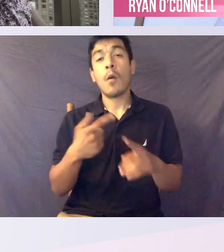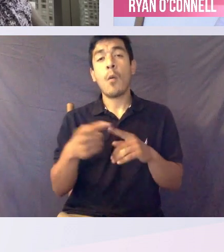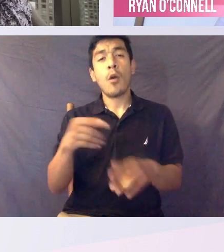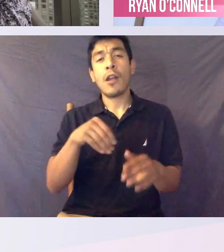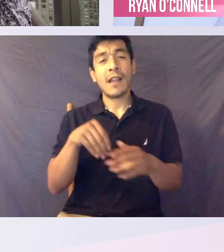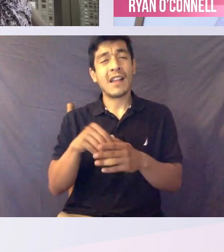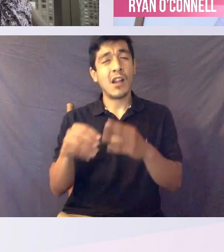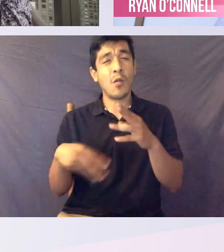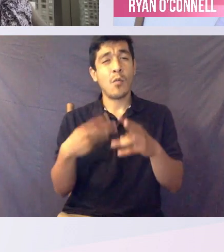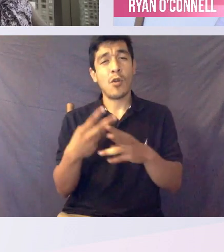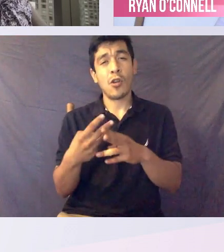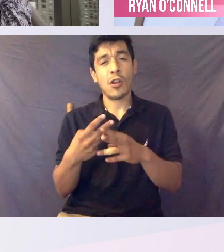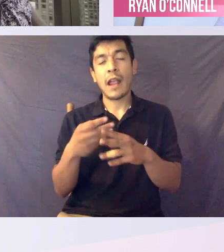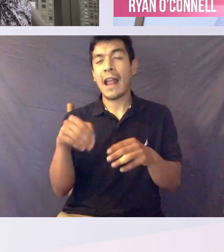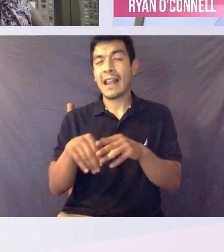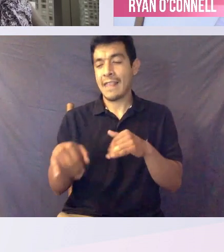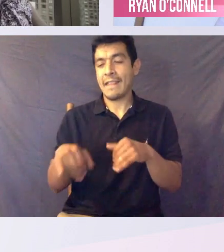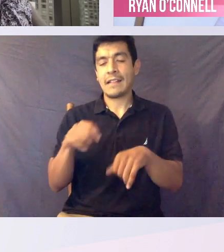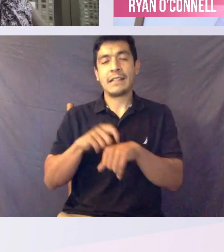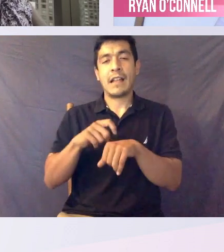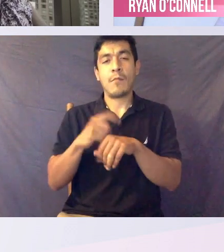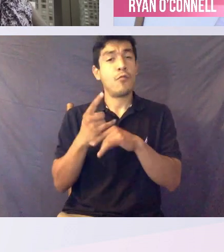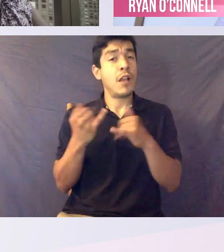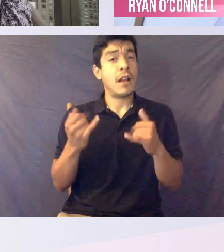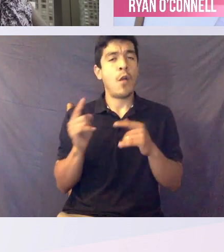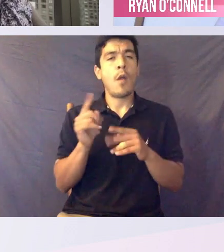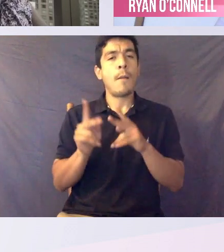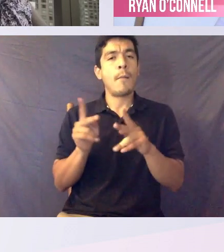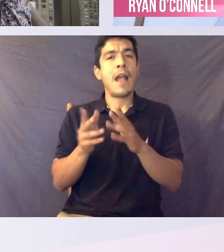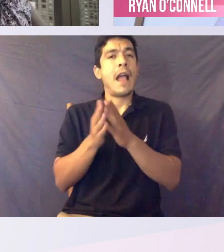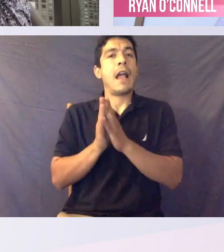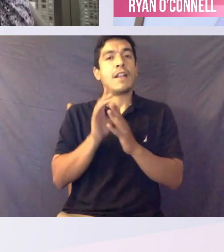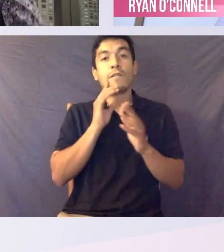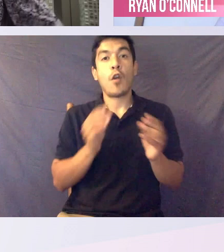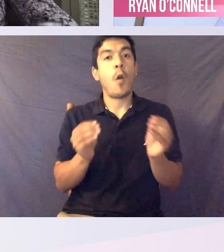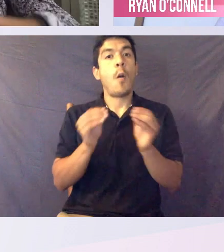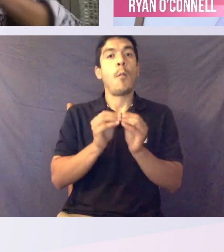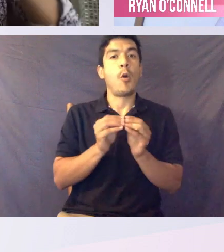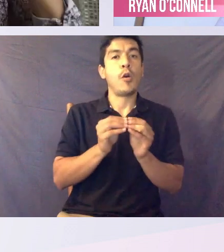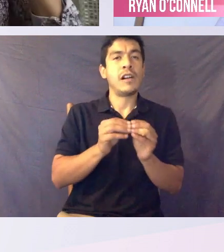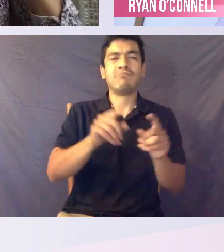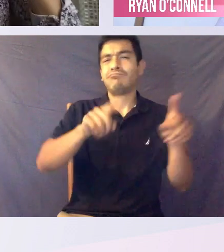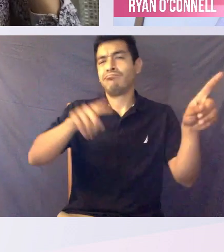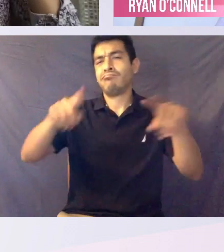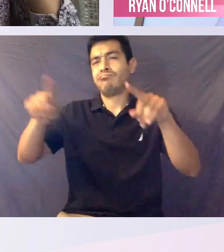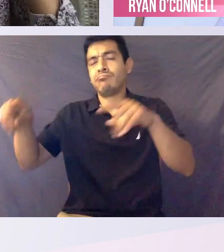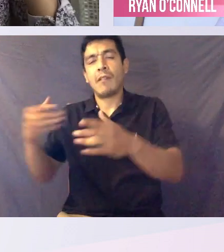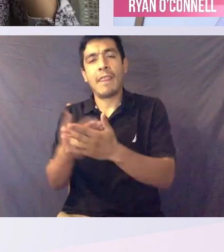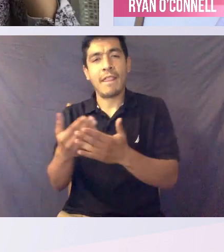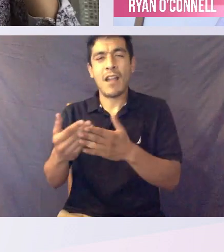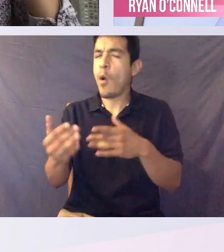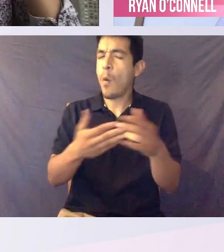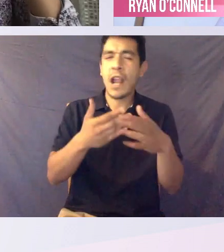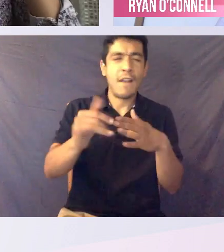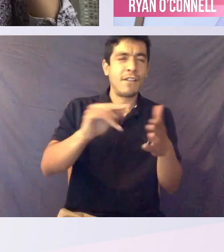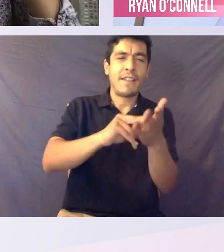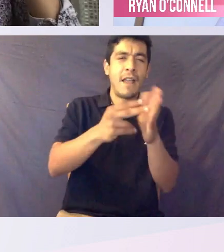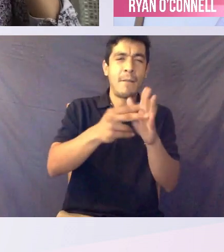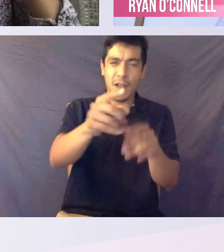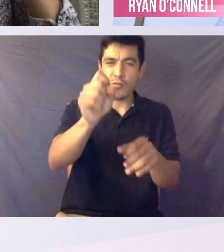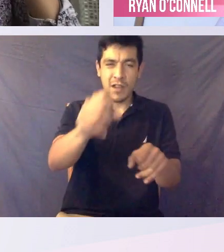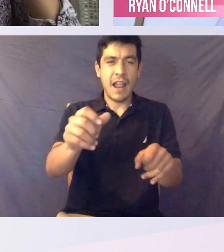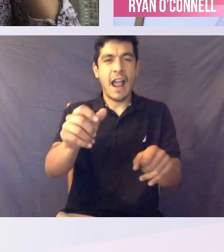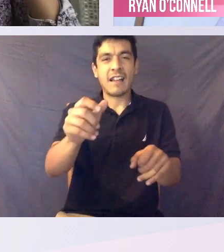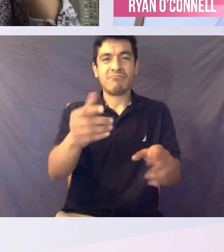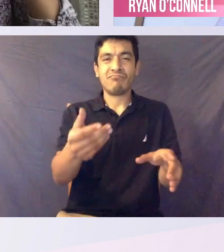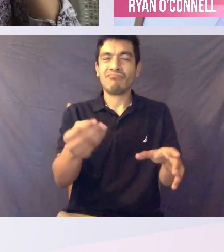now and in a moment where people are asking for more diverse content, whatever that means. You can fill that blank in a lot